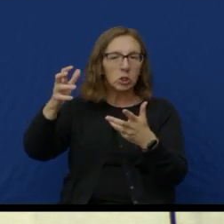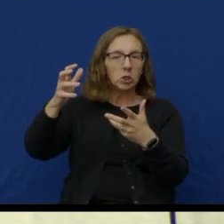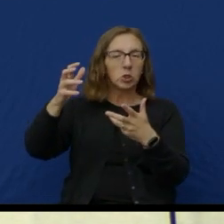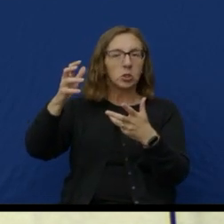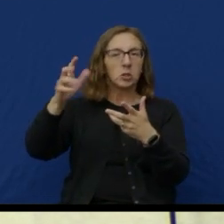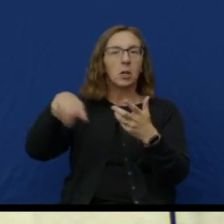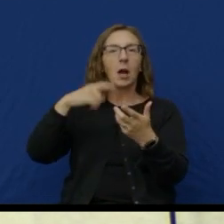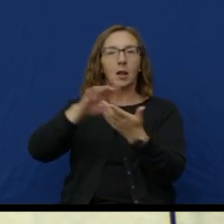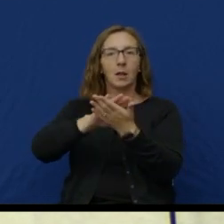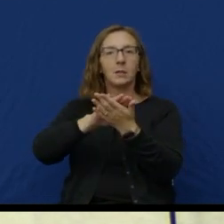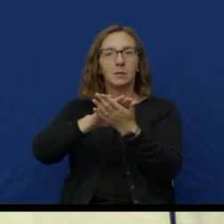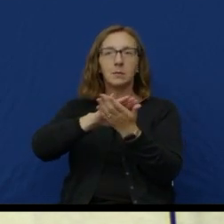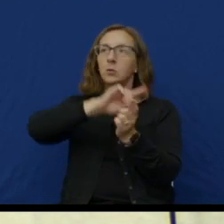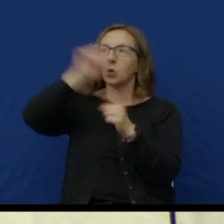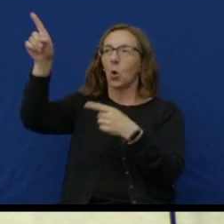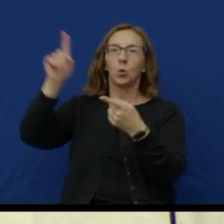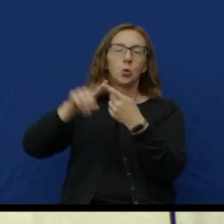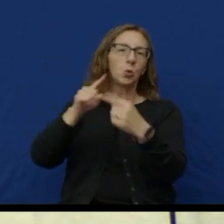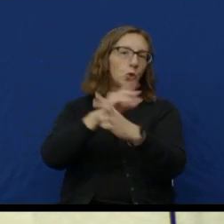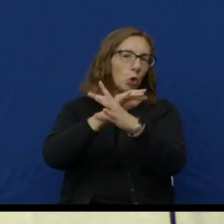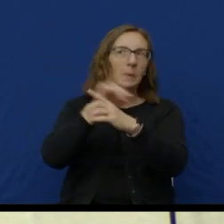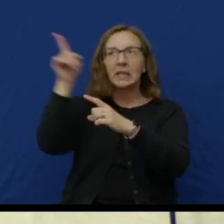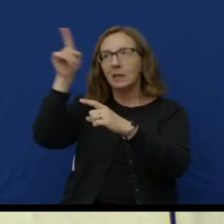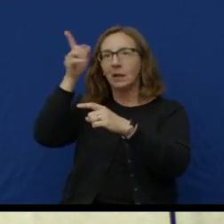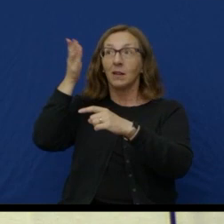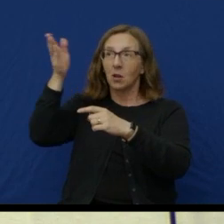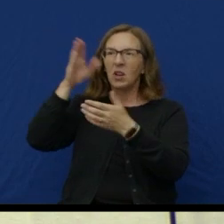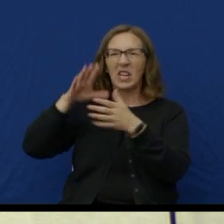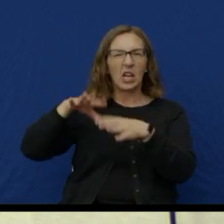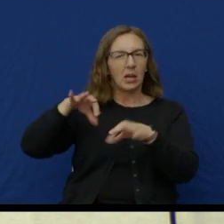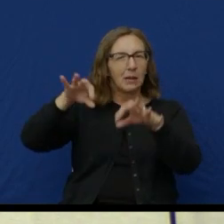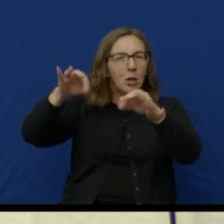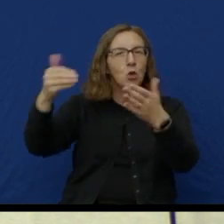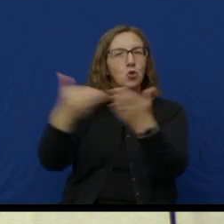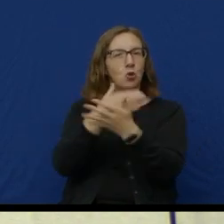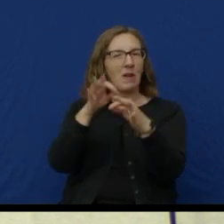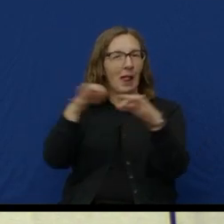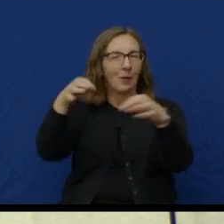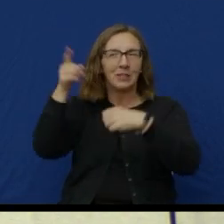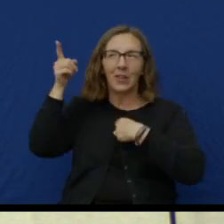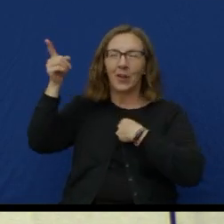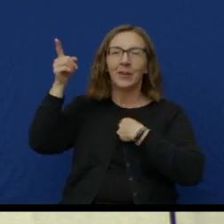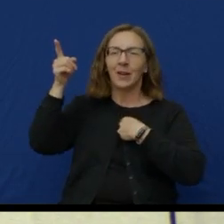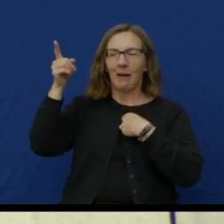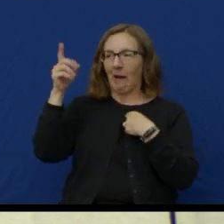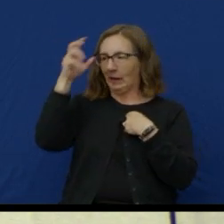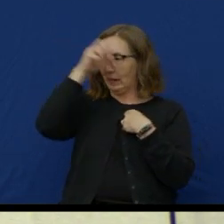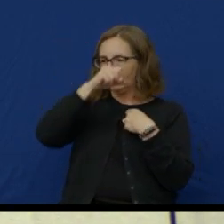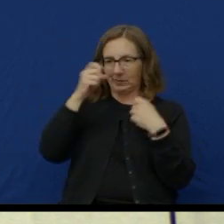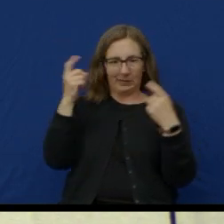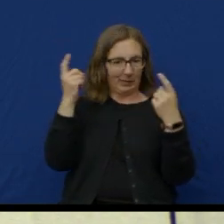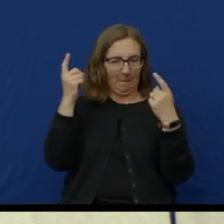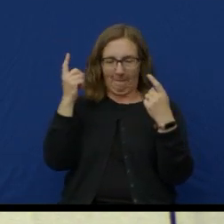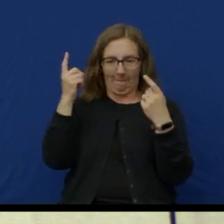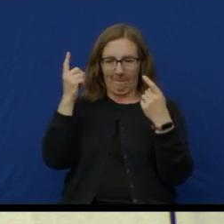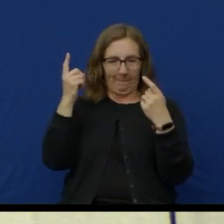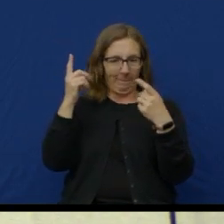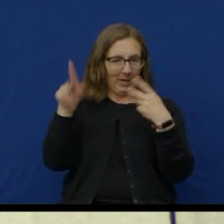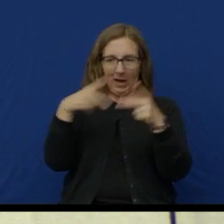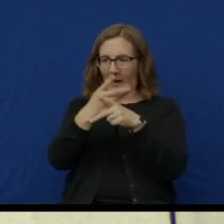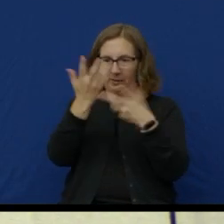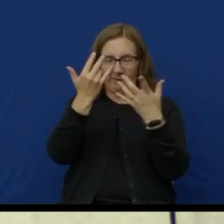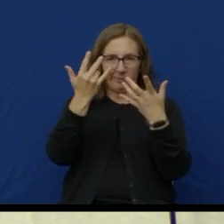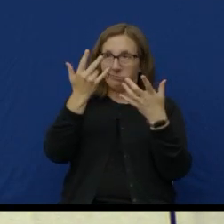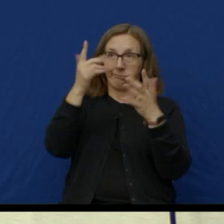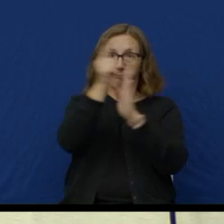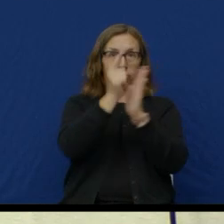running a PX in Germany, speaking a couple of extra languages. And I guess there's a special resolution where you can actually give a diploma